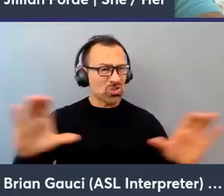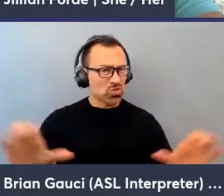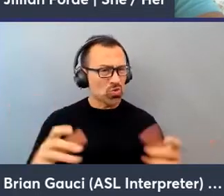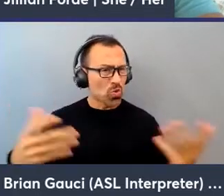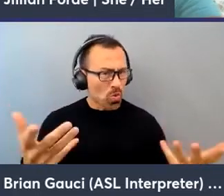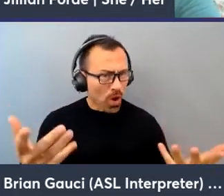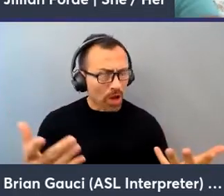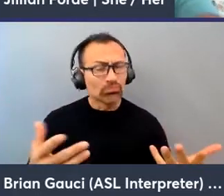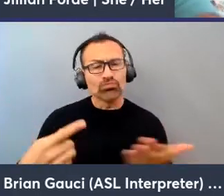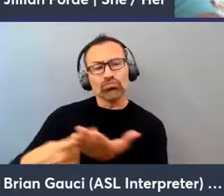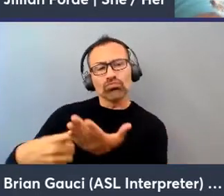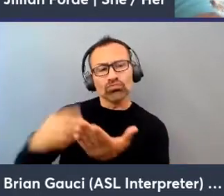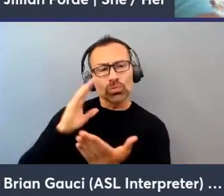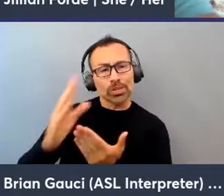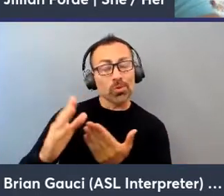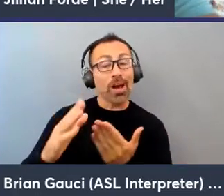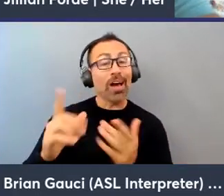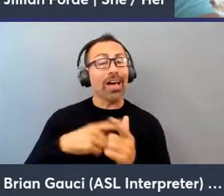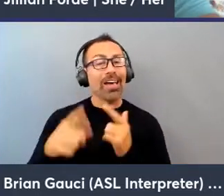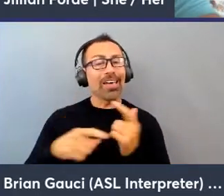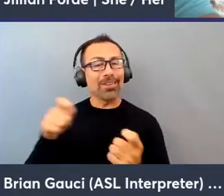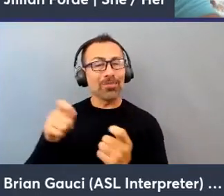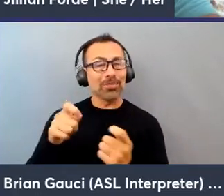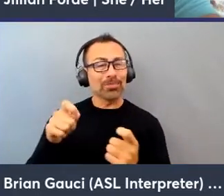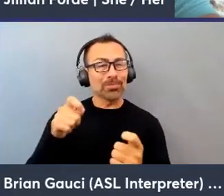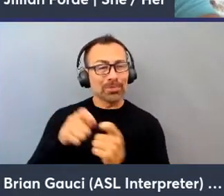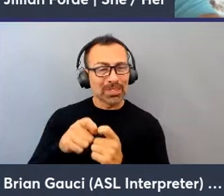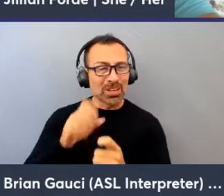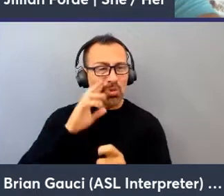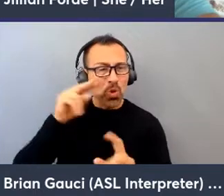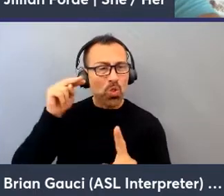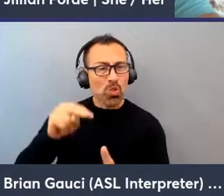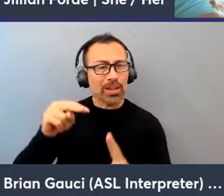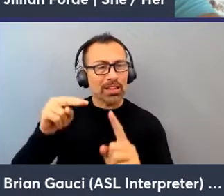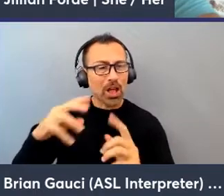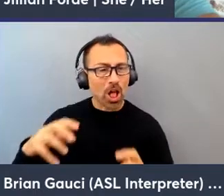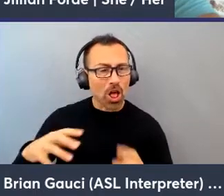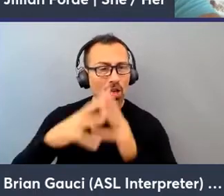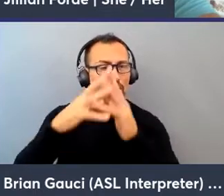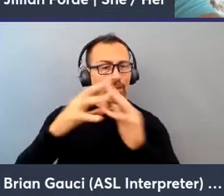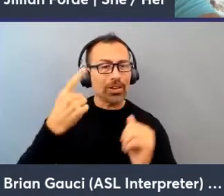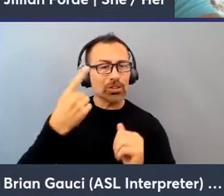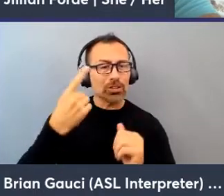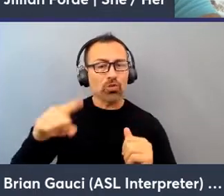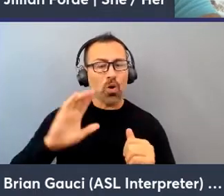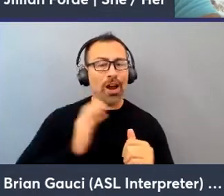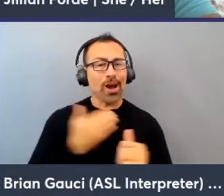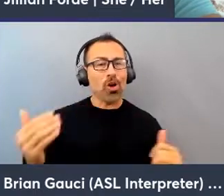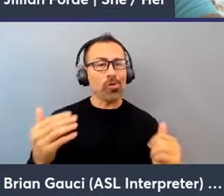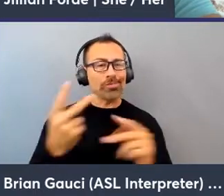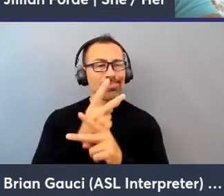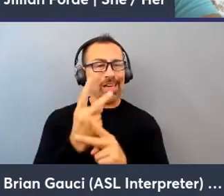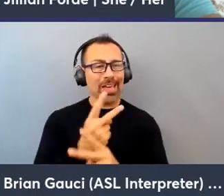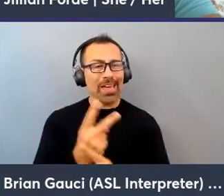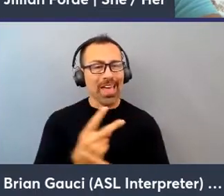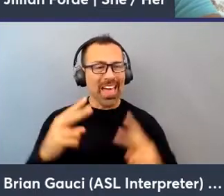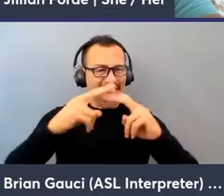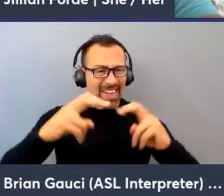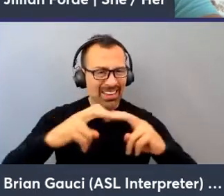specifically talking about this exciting launch that we just launched for our analytical capability.